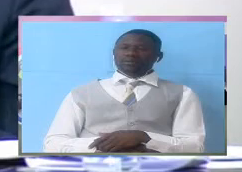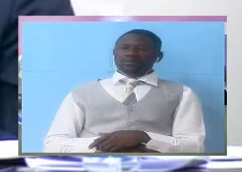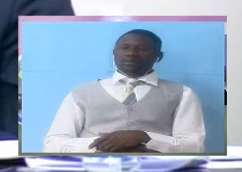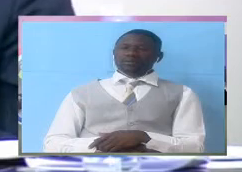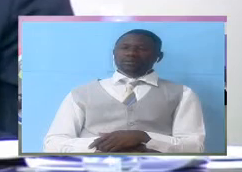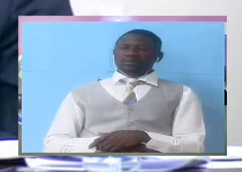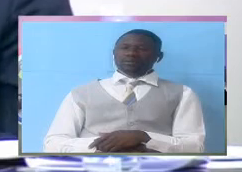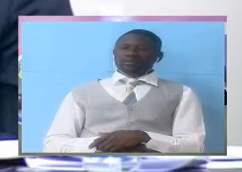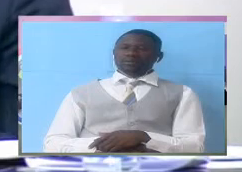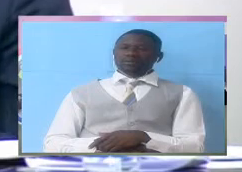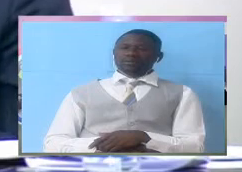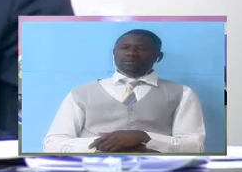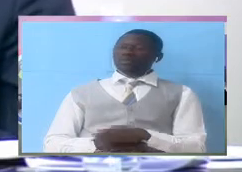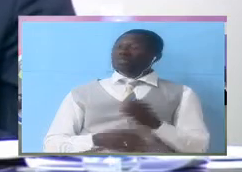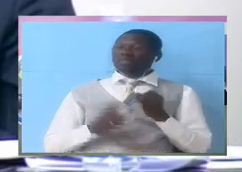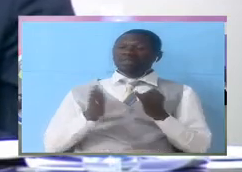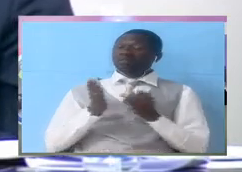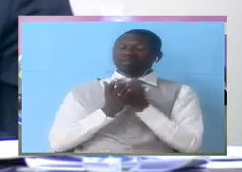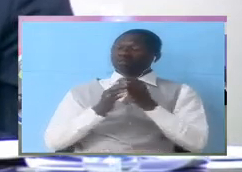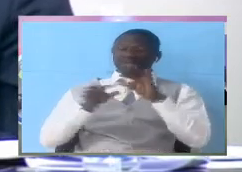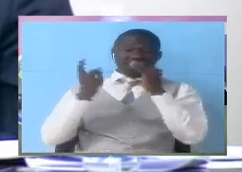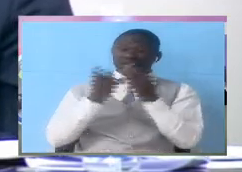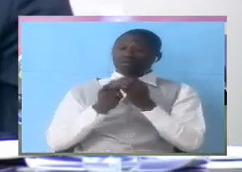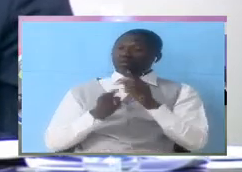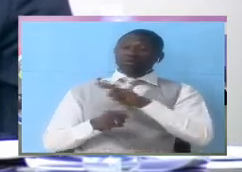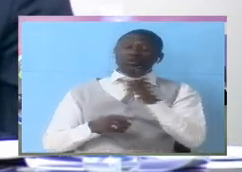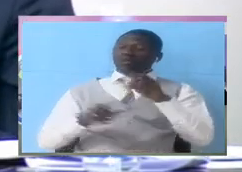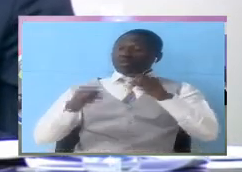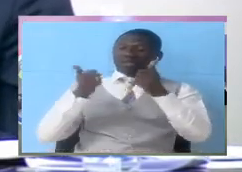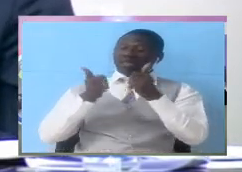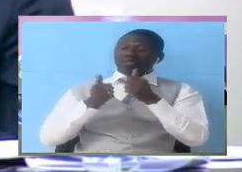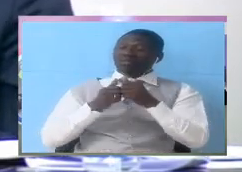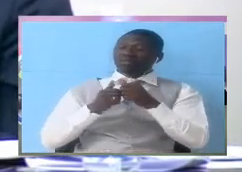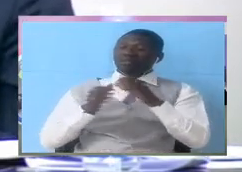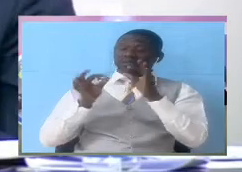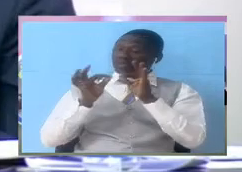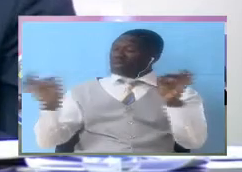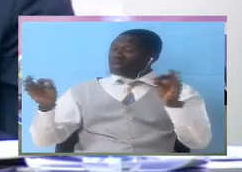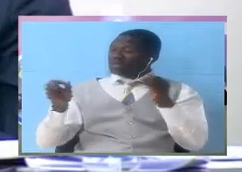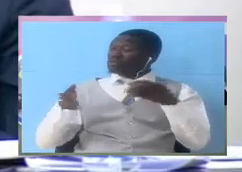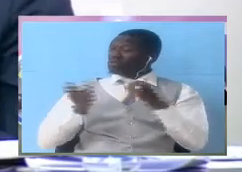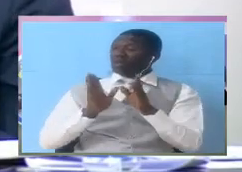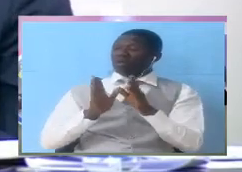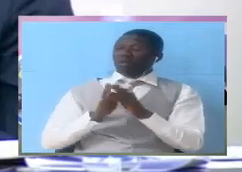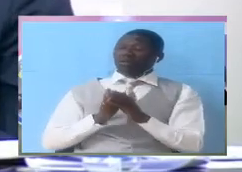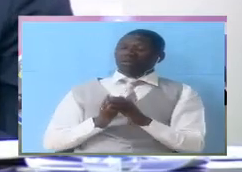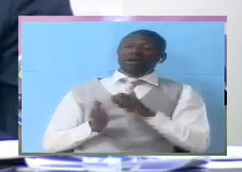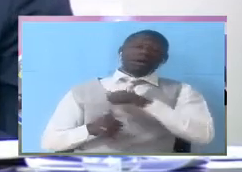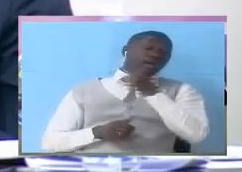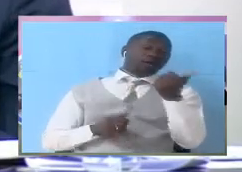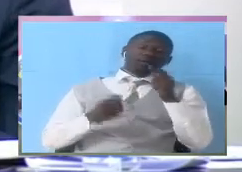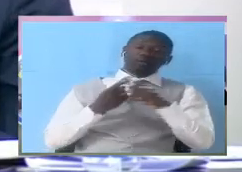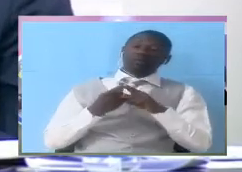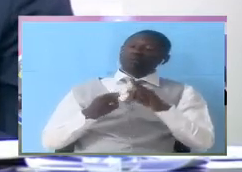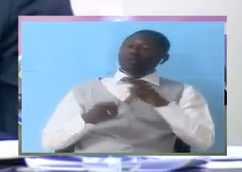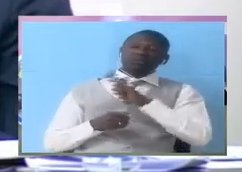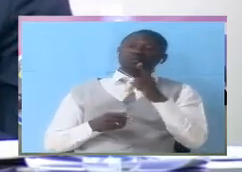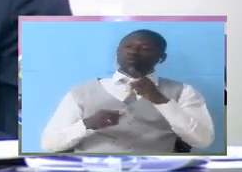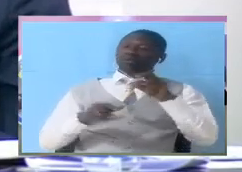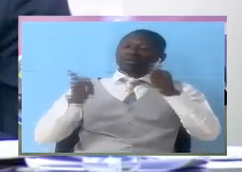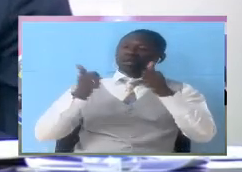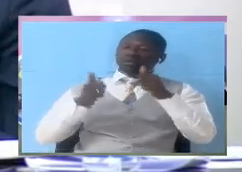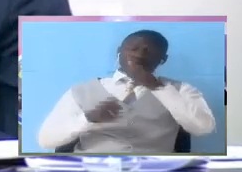ci anam bu rafet anam bu ñaaw lañ ko tambalé be pare yi tambalé wuñ seen liggey ci bes bi